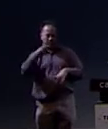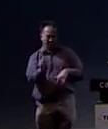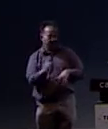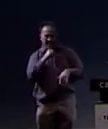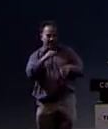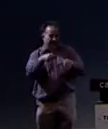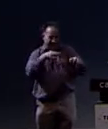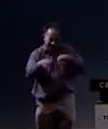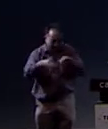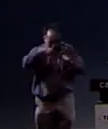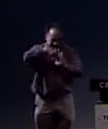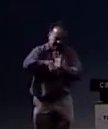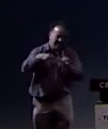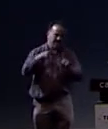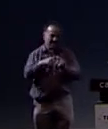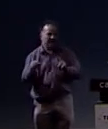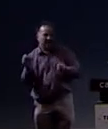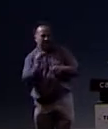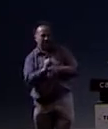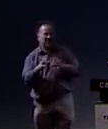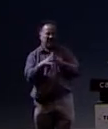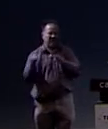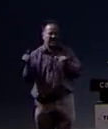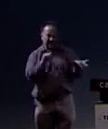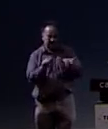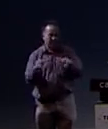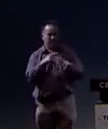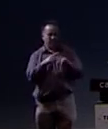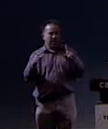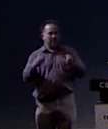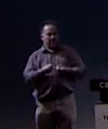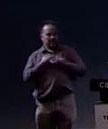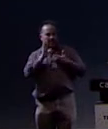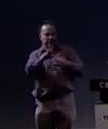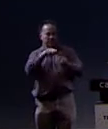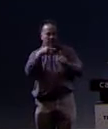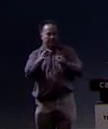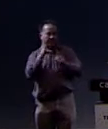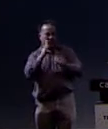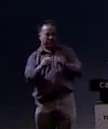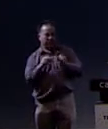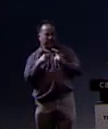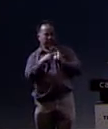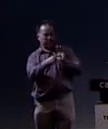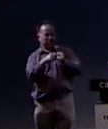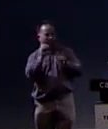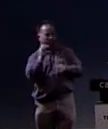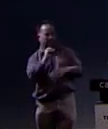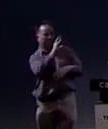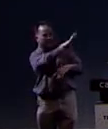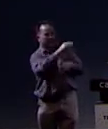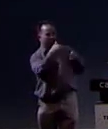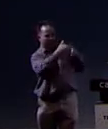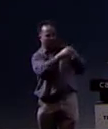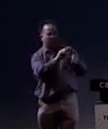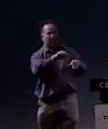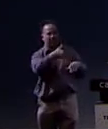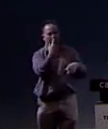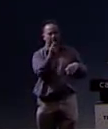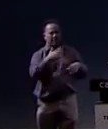zoetrope. But by sensing your point of view, it'll project a different image in a corner. Another one of my inventions at the